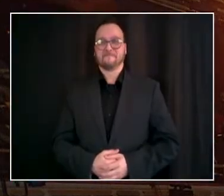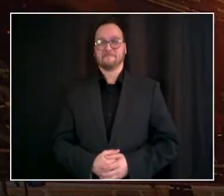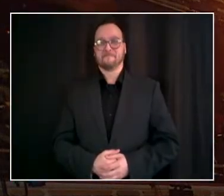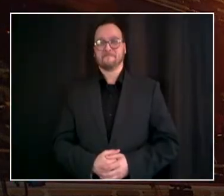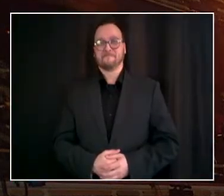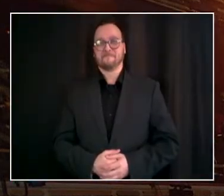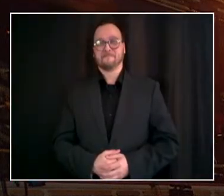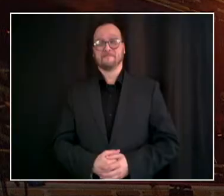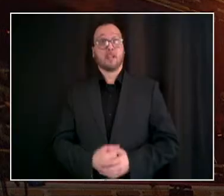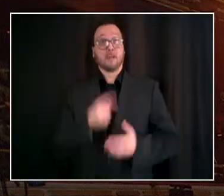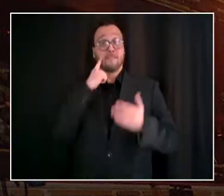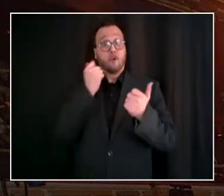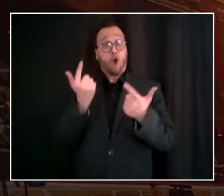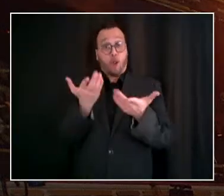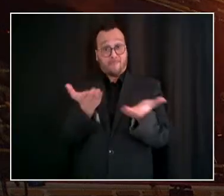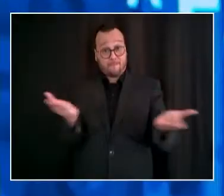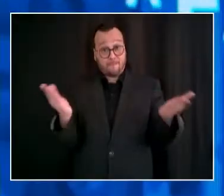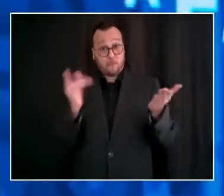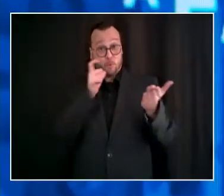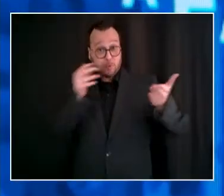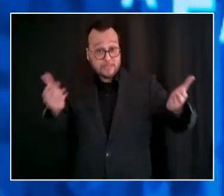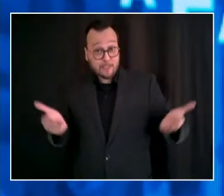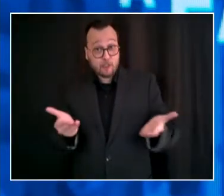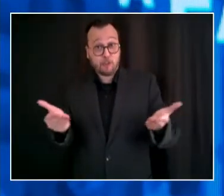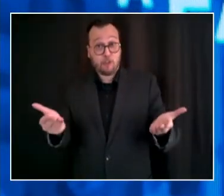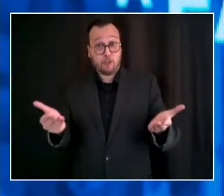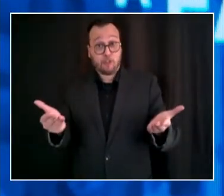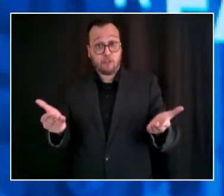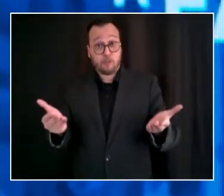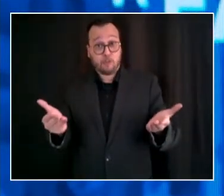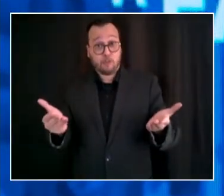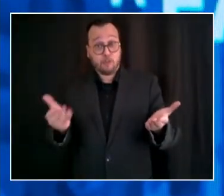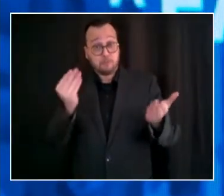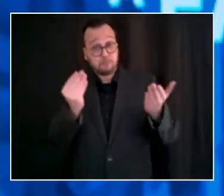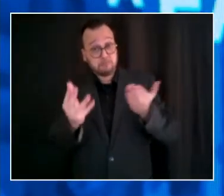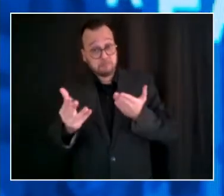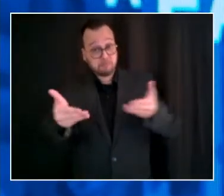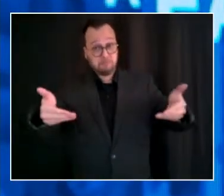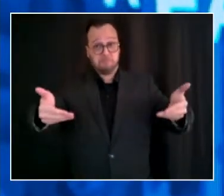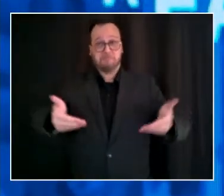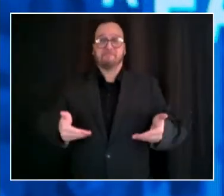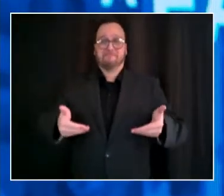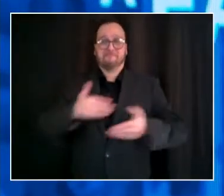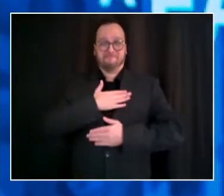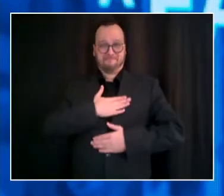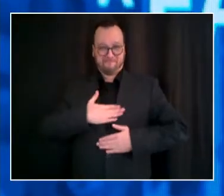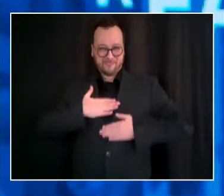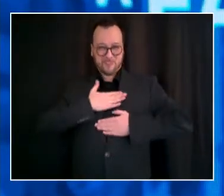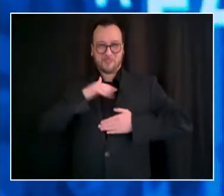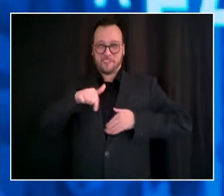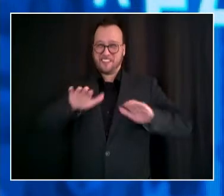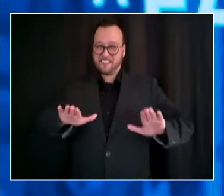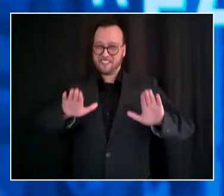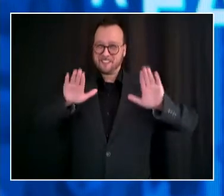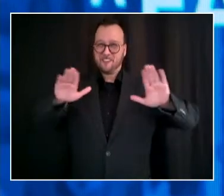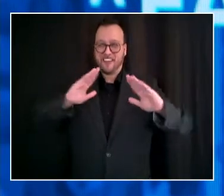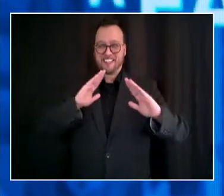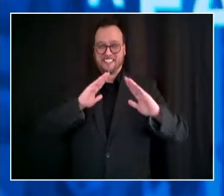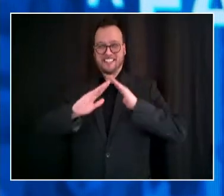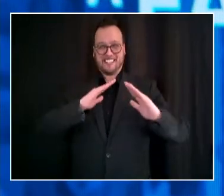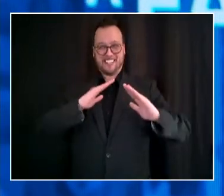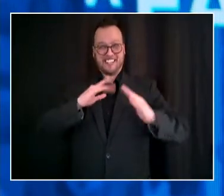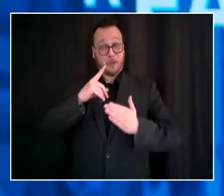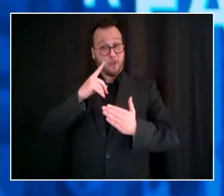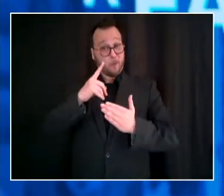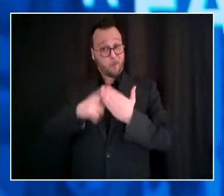To all of you that are here, I say welcome and enjoy this great city and what it has